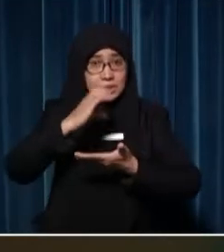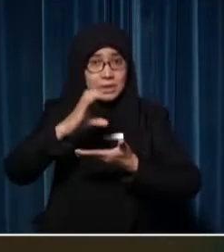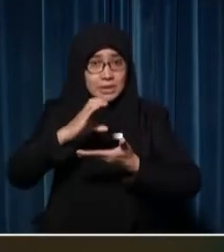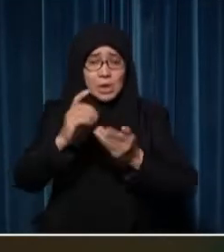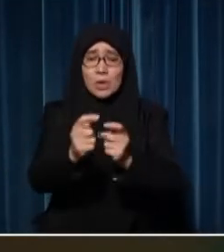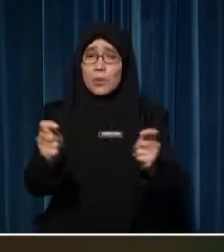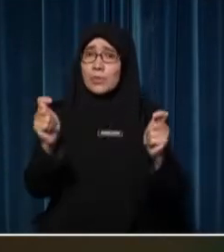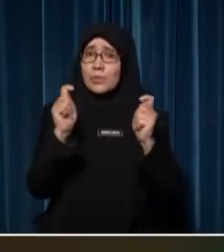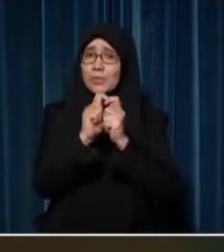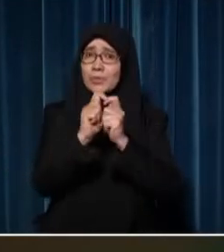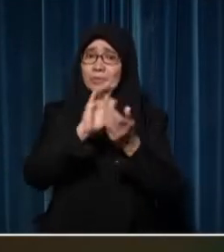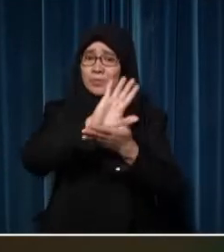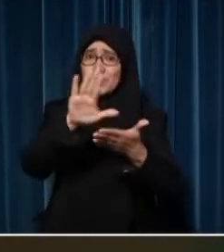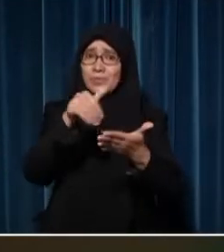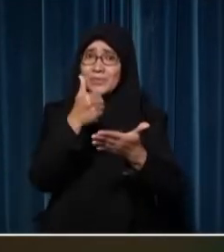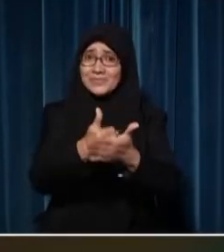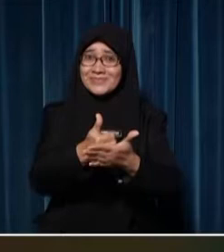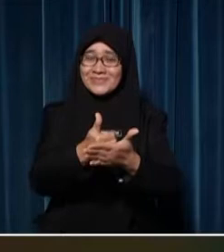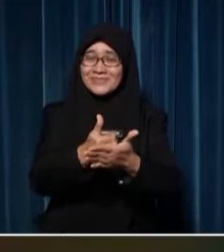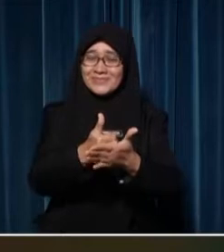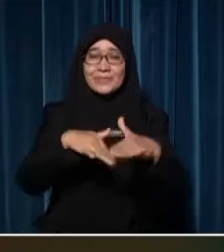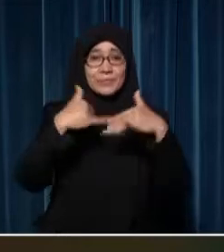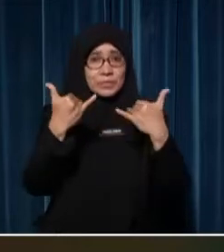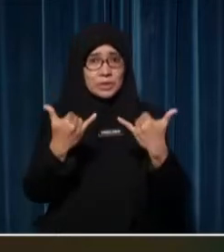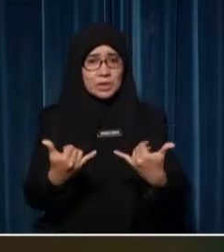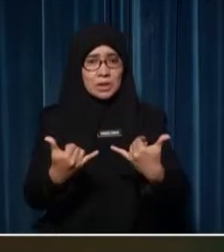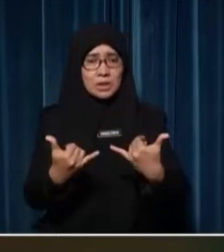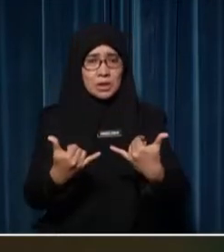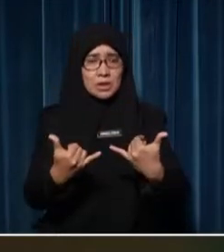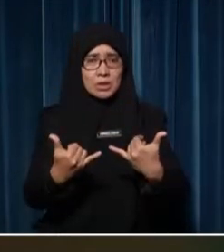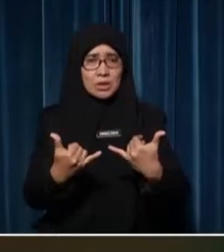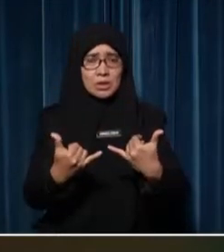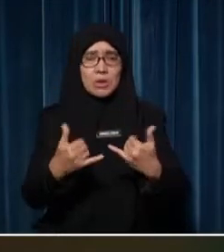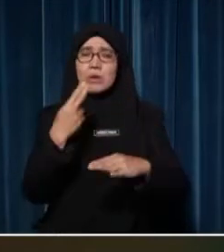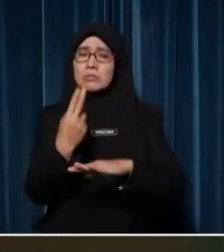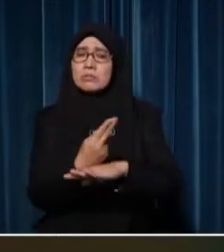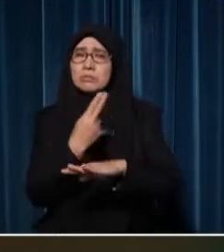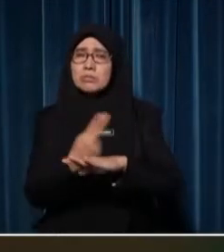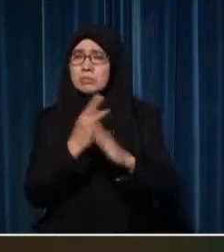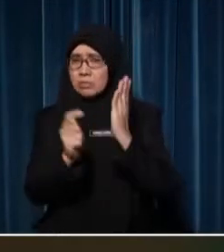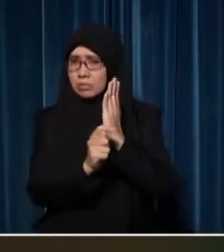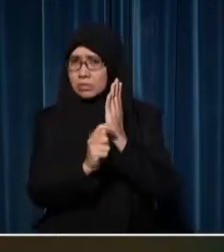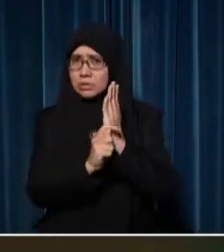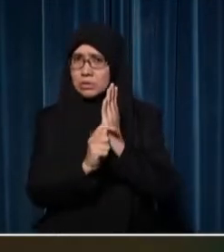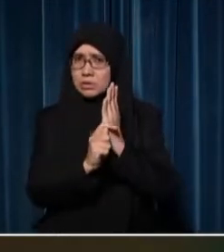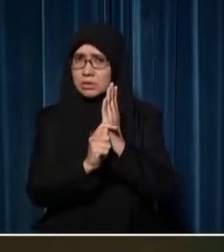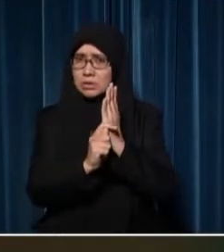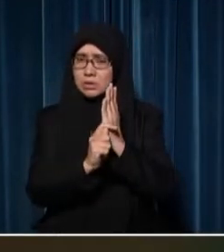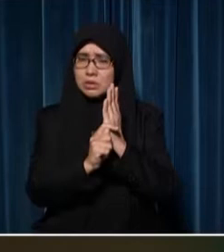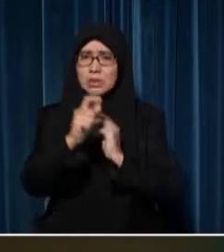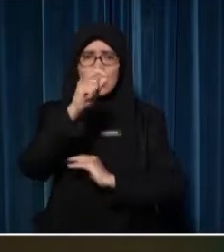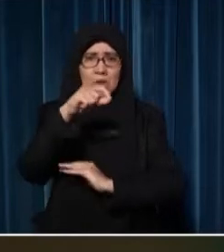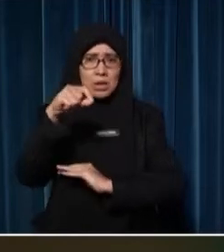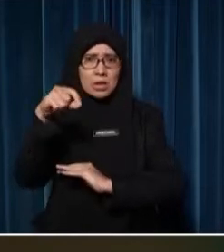together. Now, instead of using addition, Let's write this equation